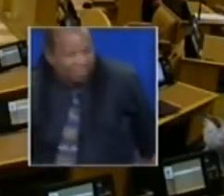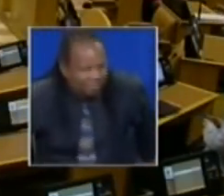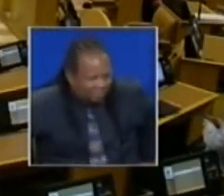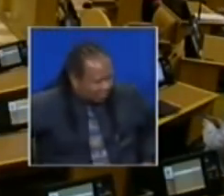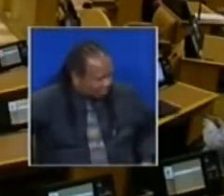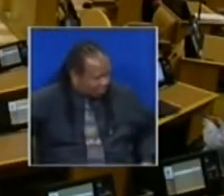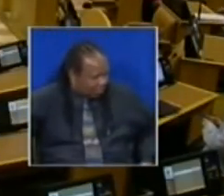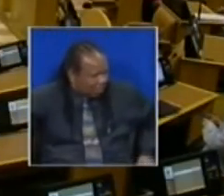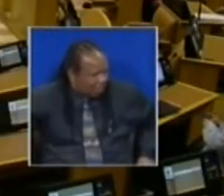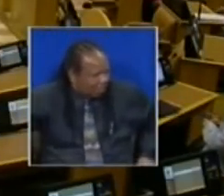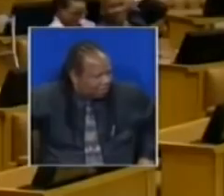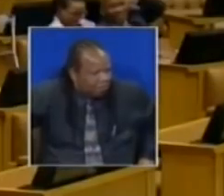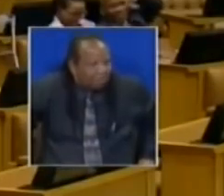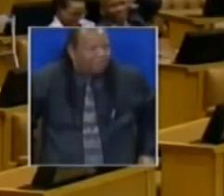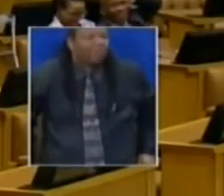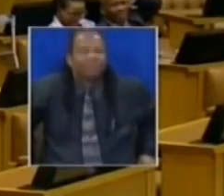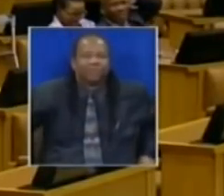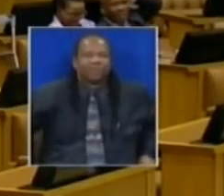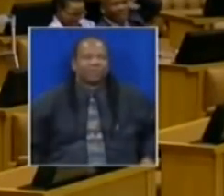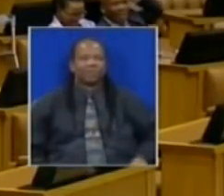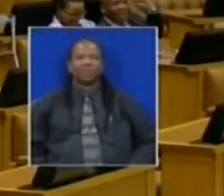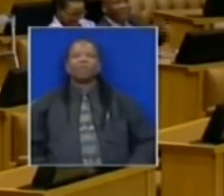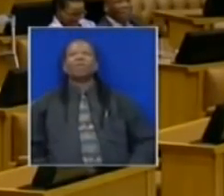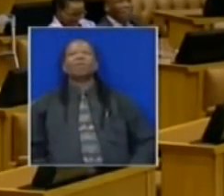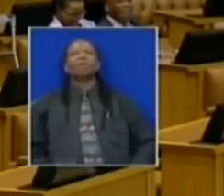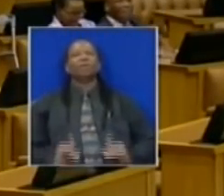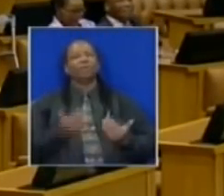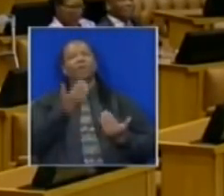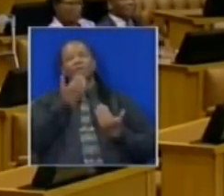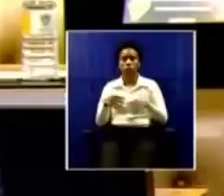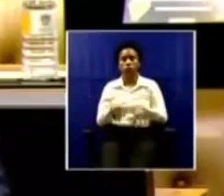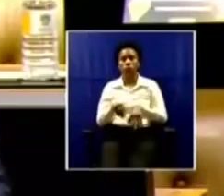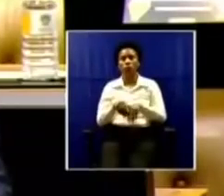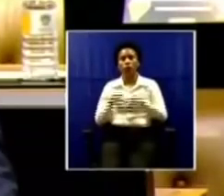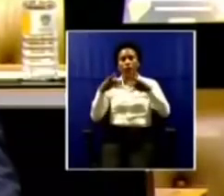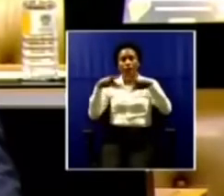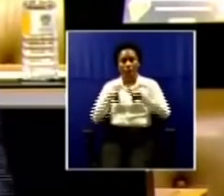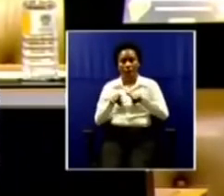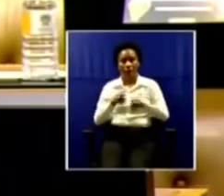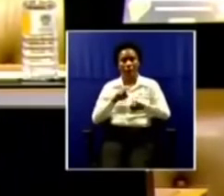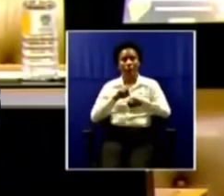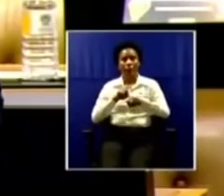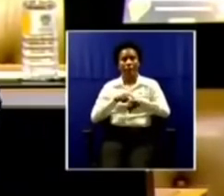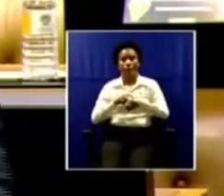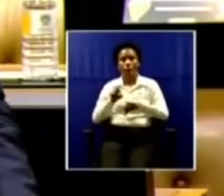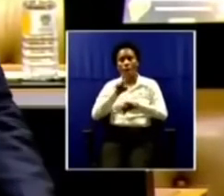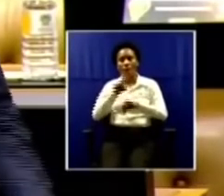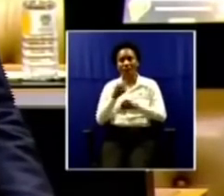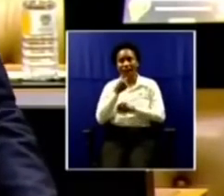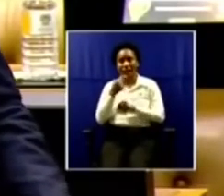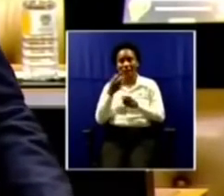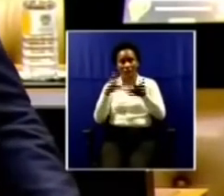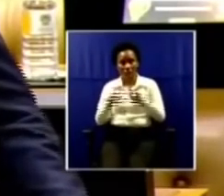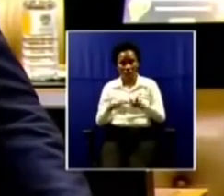feel that a monetary amount should be fined to them for not answering per question and per day that they're overdue answering their